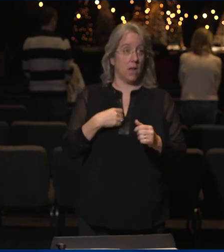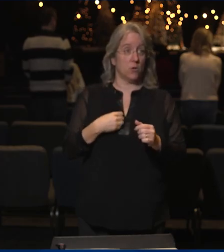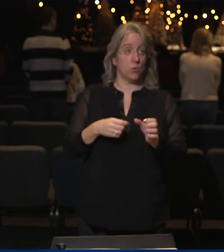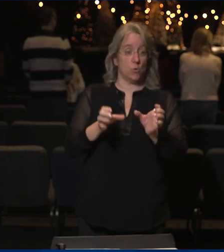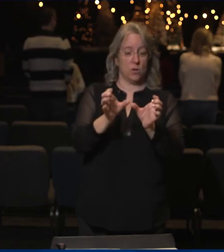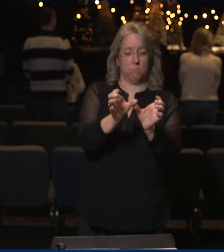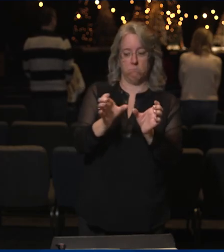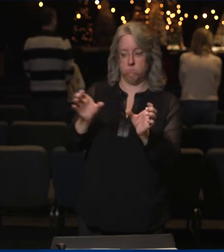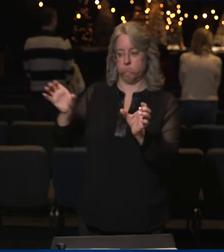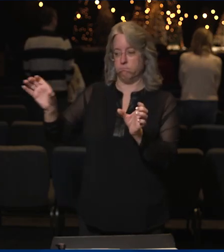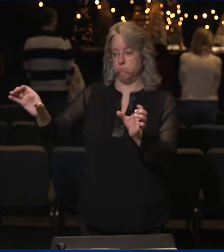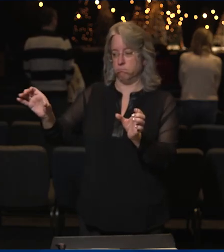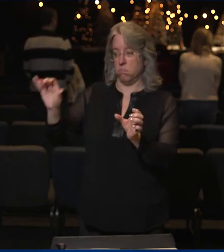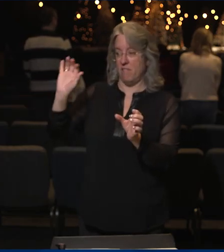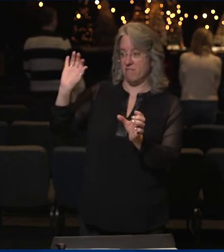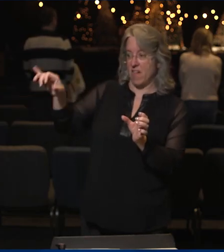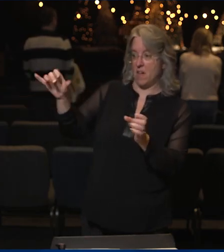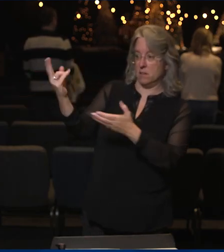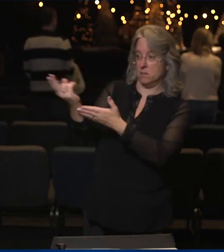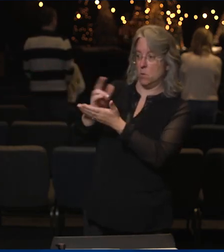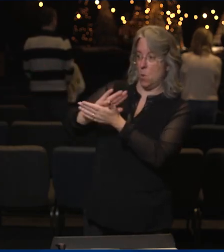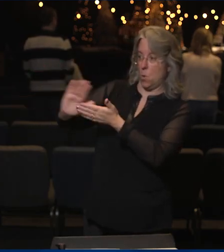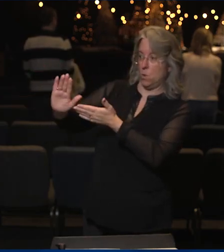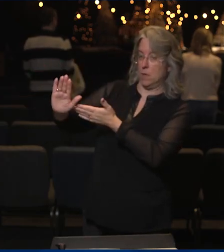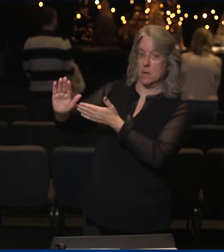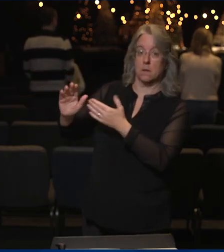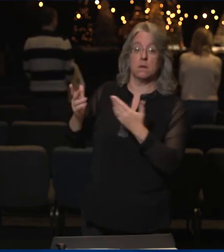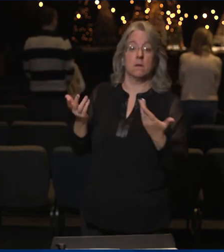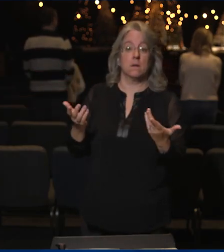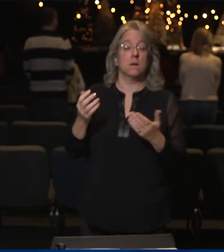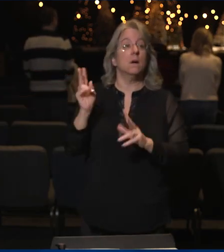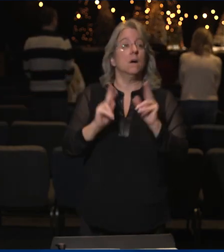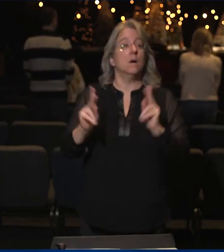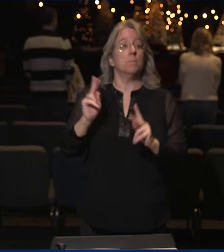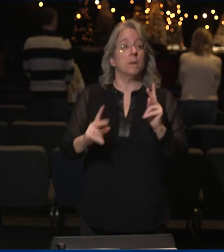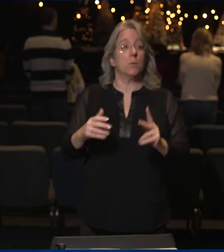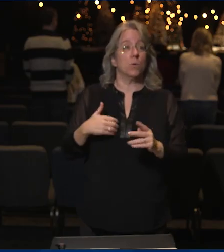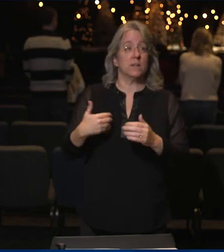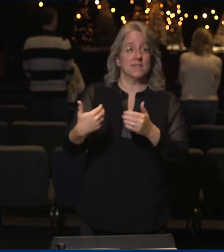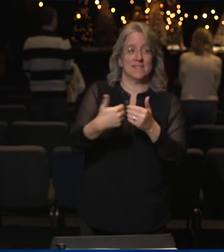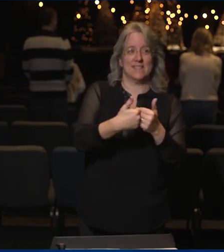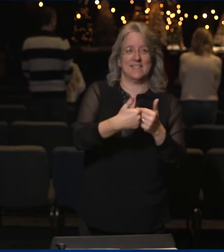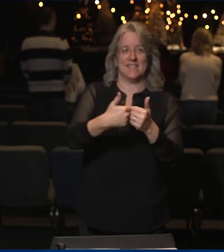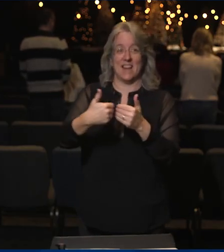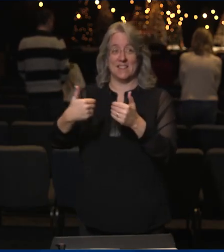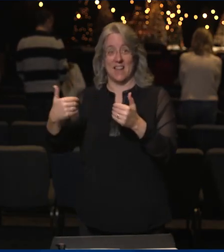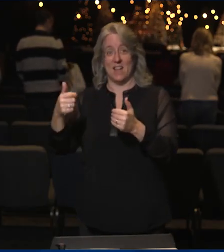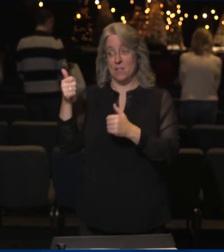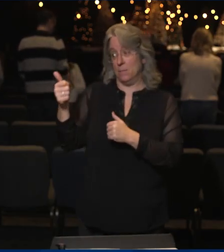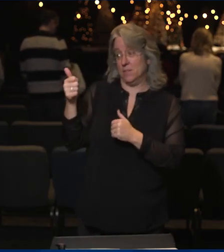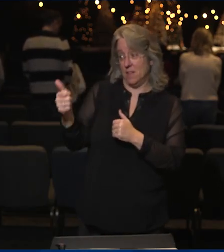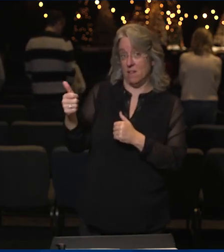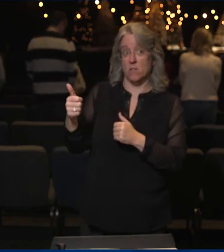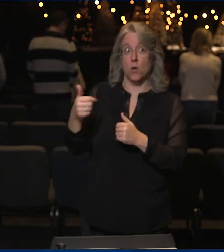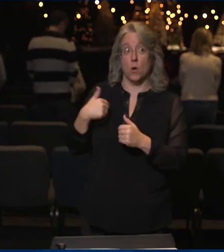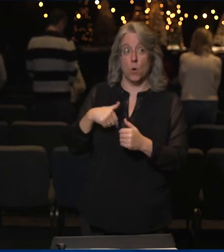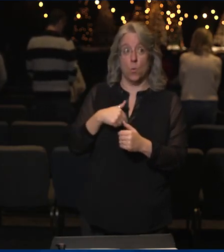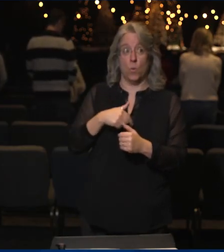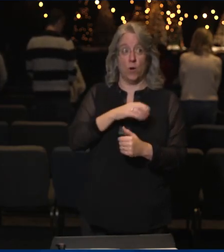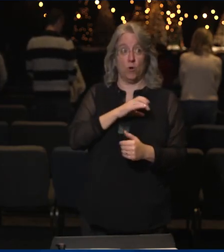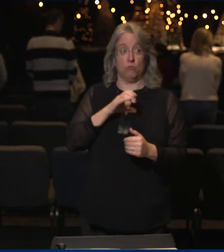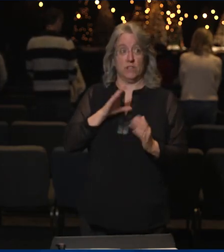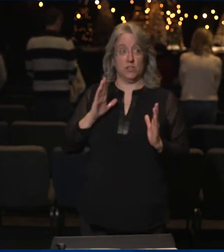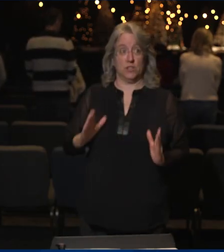or something, that, or people would consecrate themselves and set themselves apart to make it holy. One of the things I think we can do as Christians is we